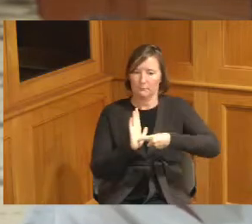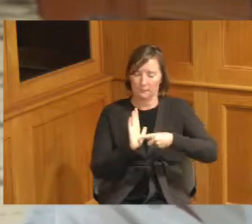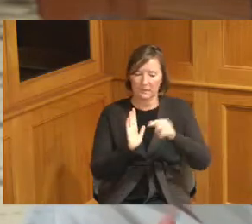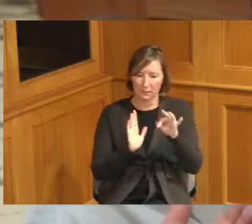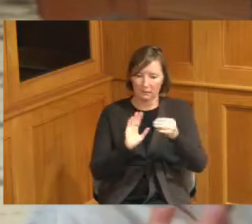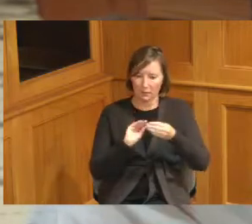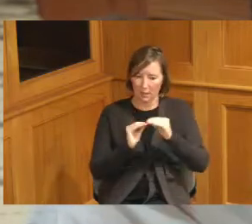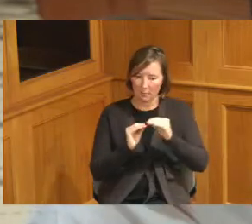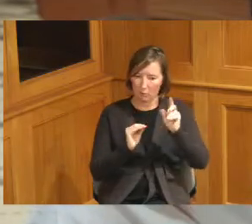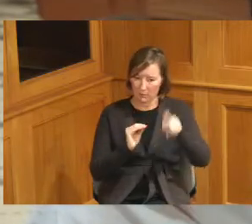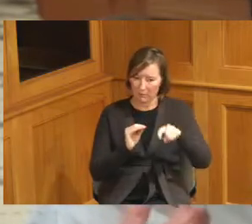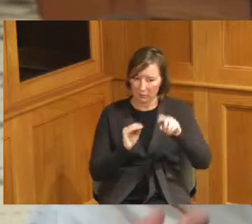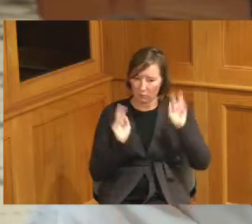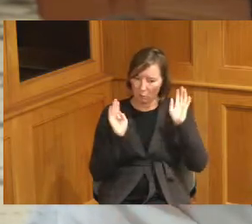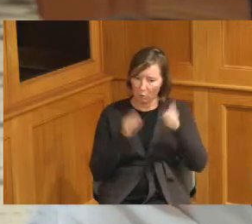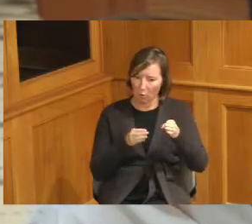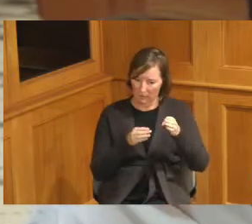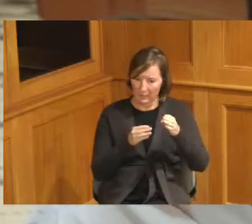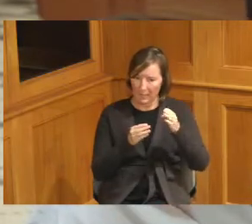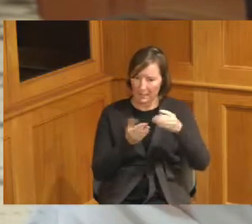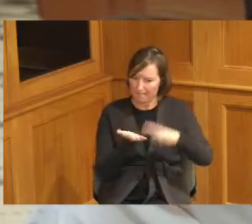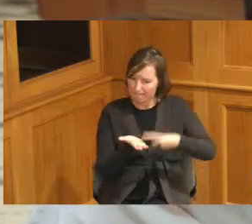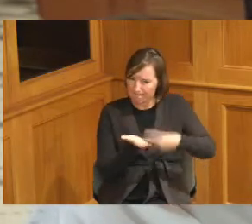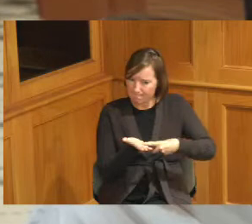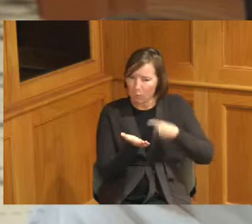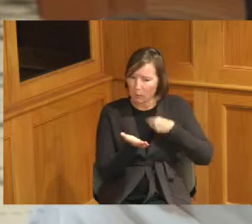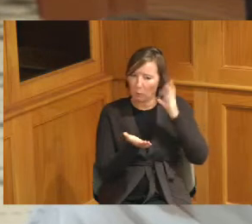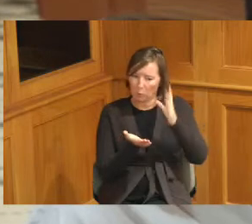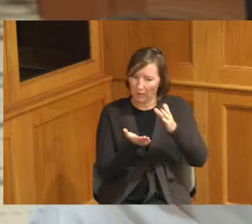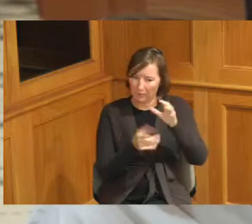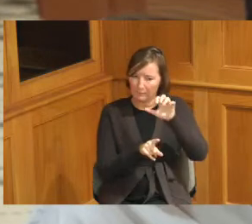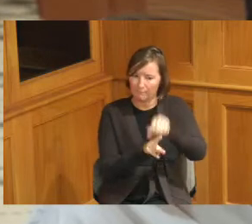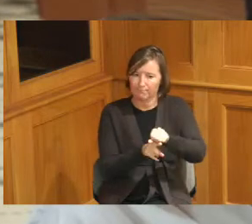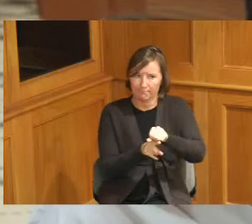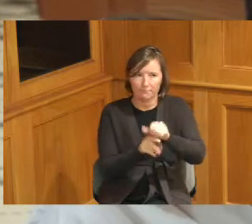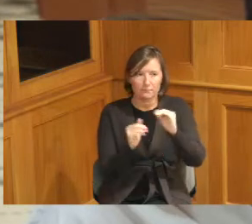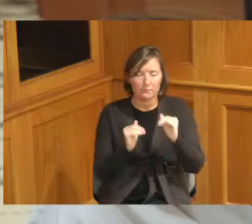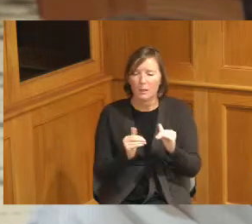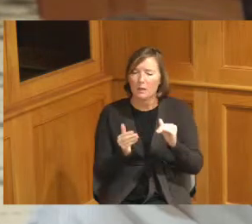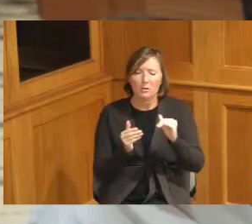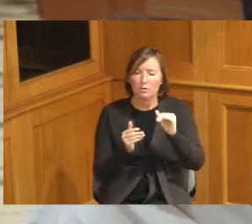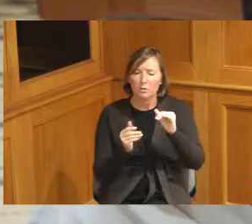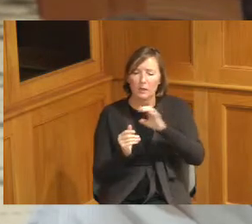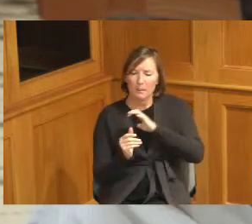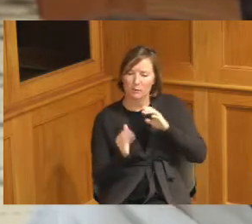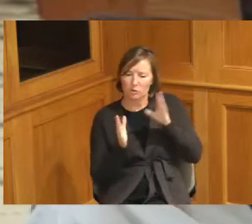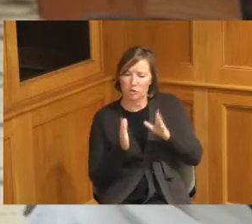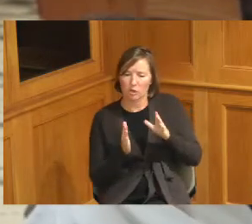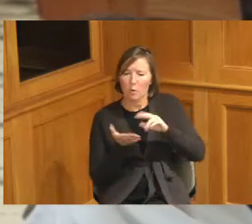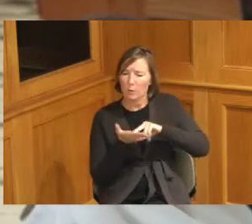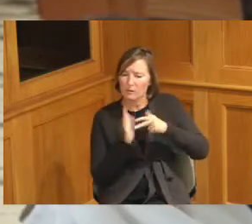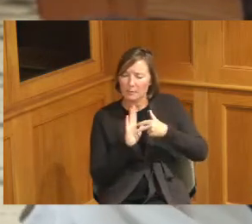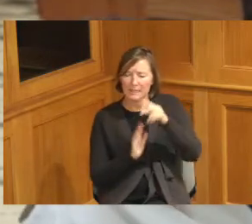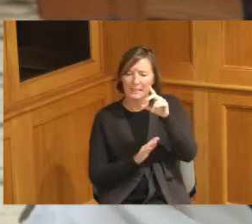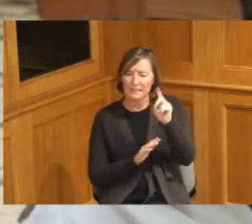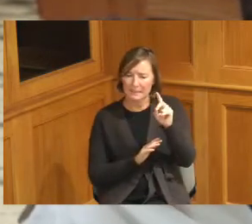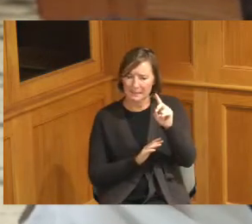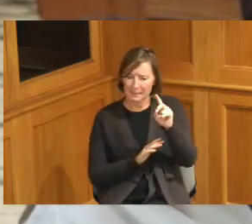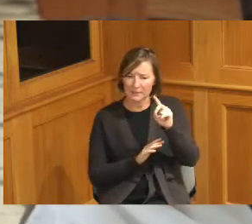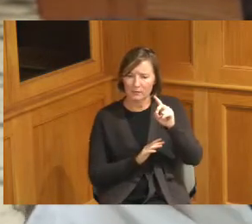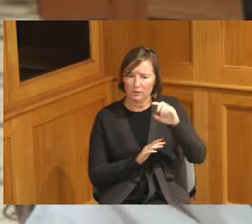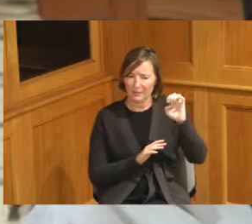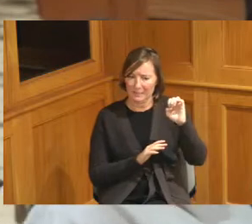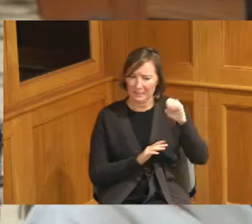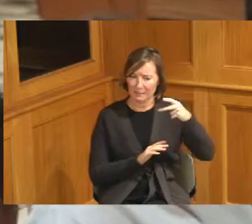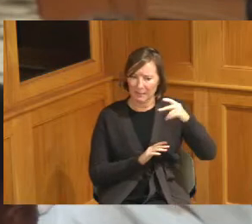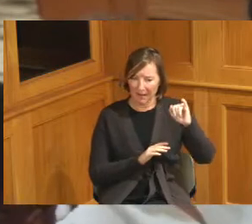be addressed, and whatever those might be. Okay, so what does DEIB stand Oh, for? I'm sorry, diversity, equity, inclusion, and belonging.